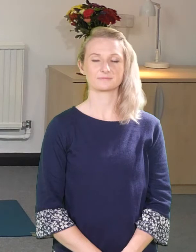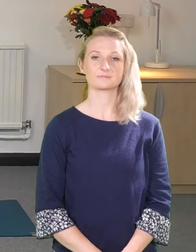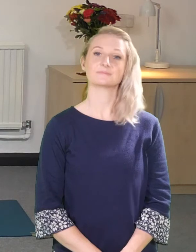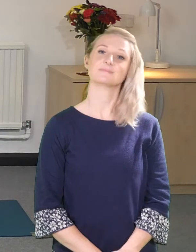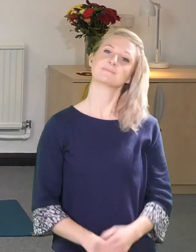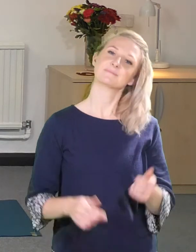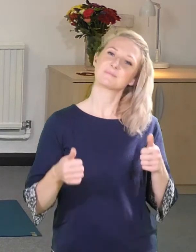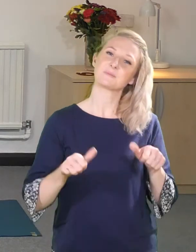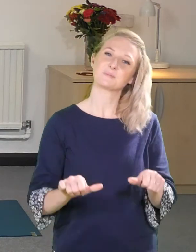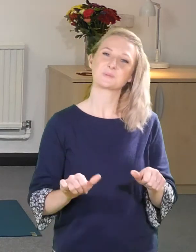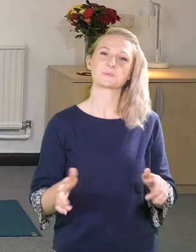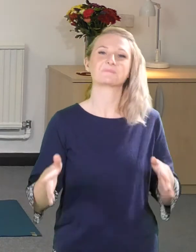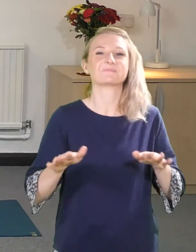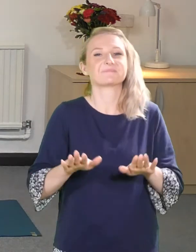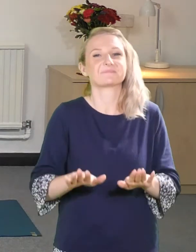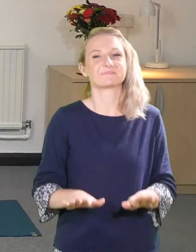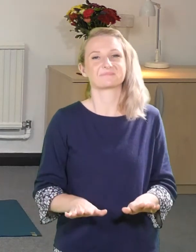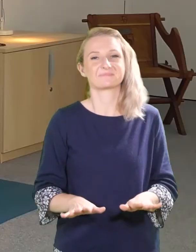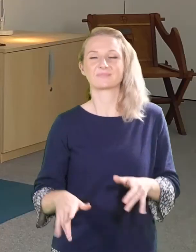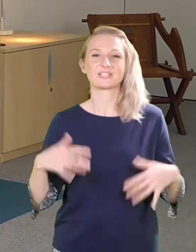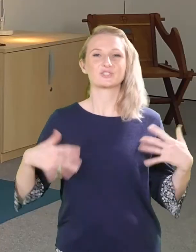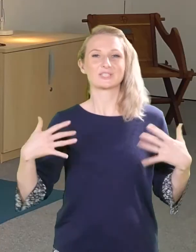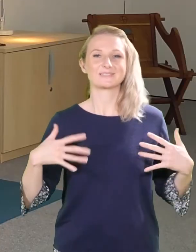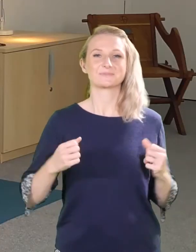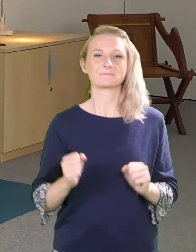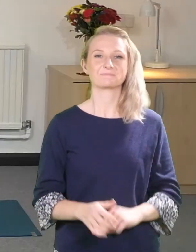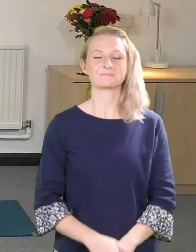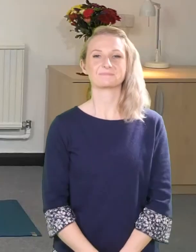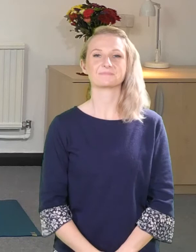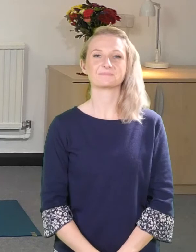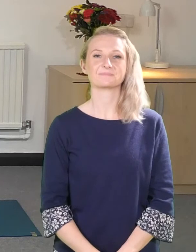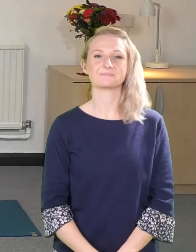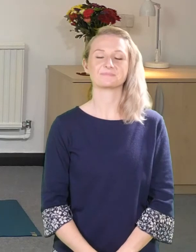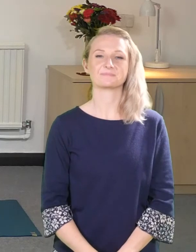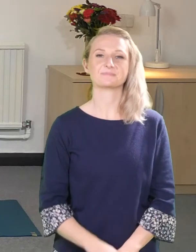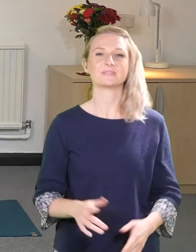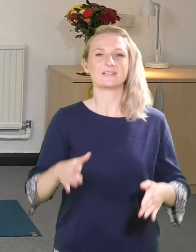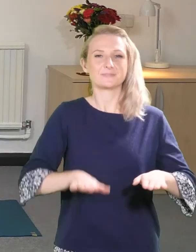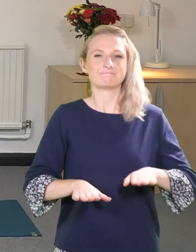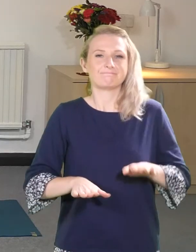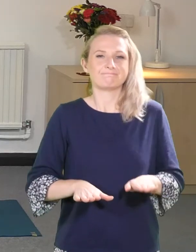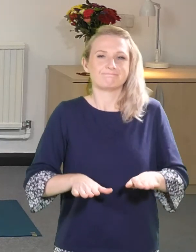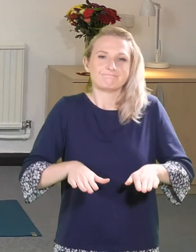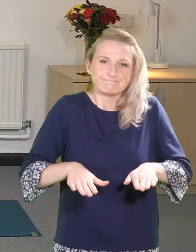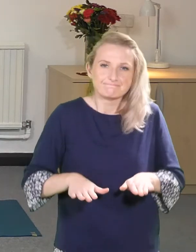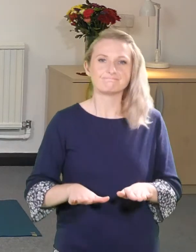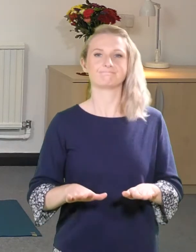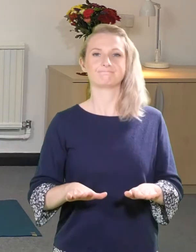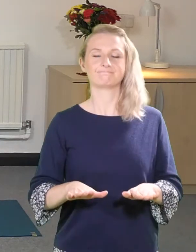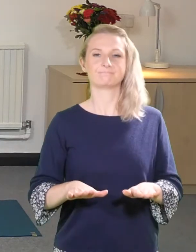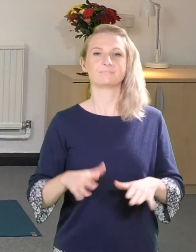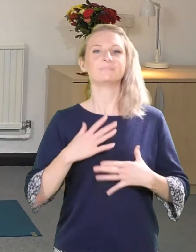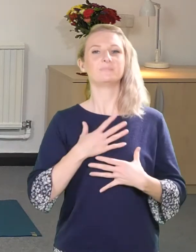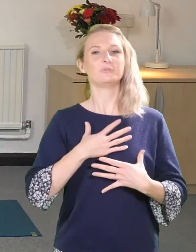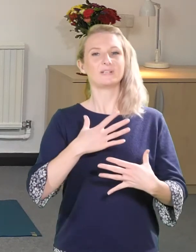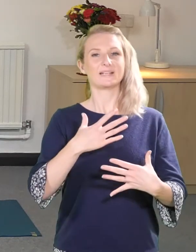And then gently bring your body out, give it a shake. Bring your feet back down to the floor. Let's take a couple of